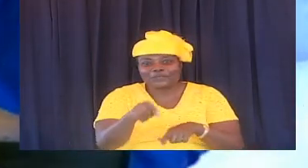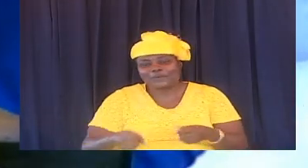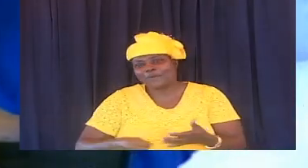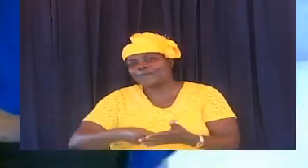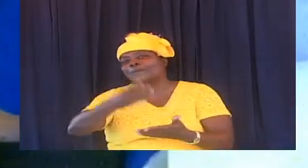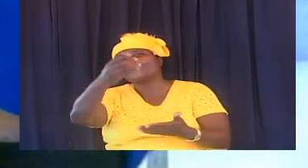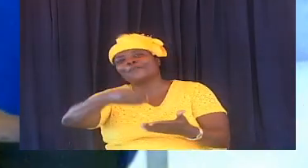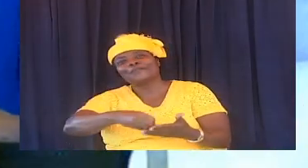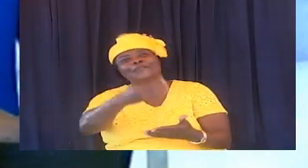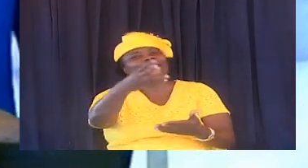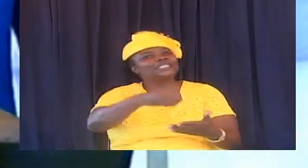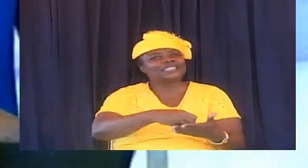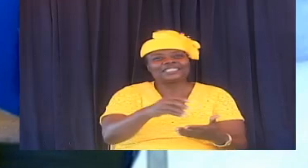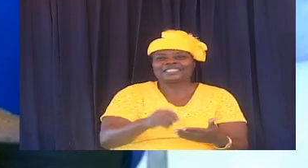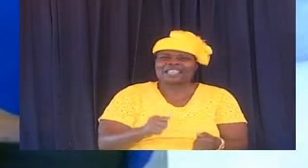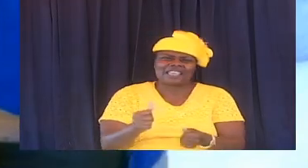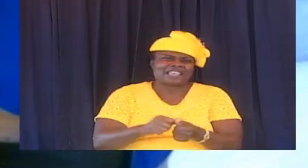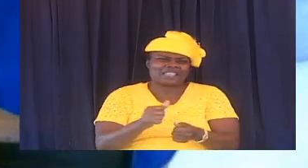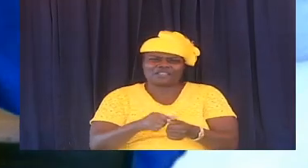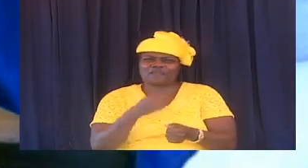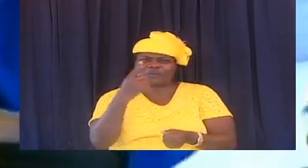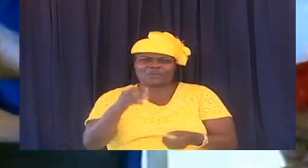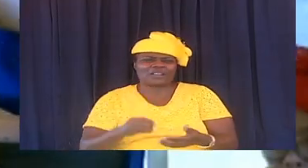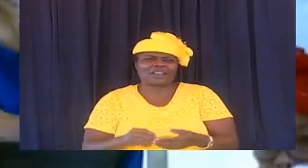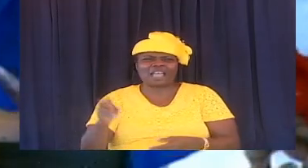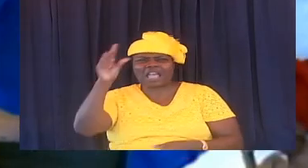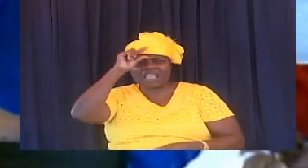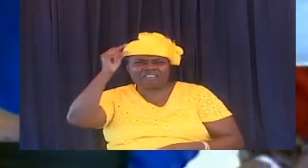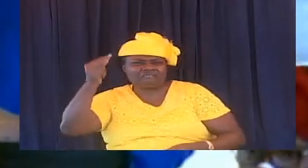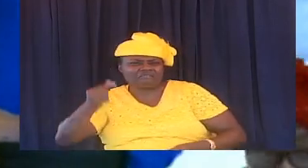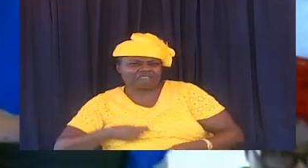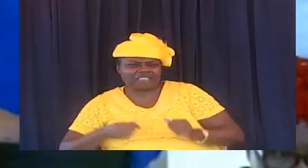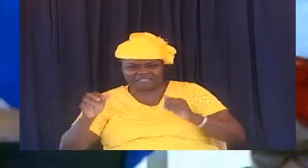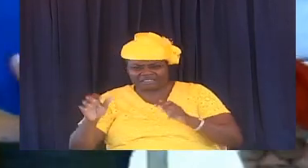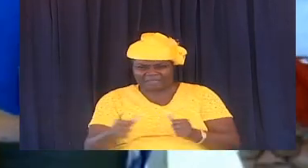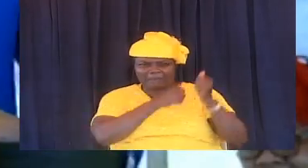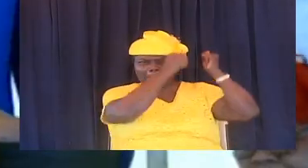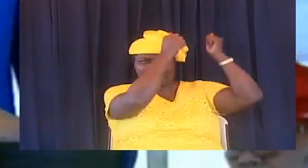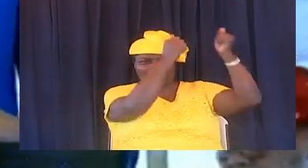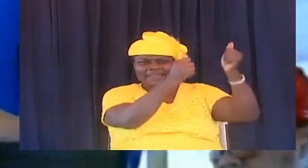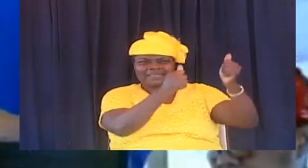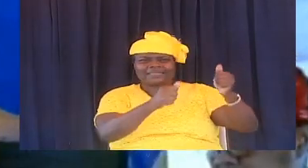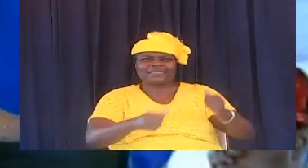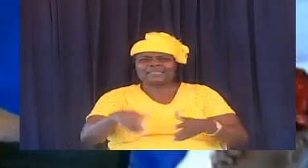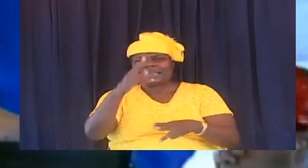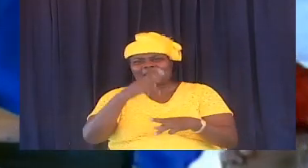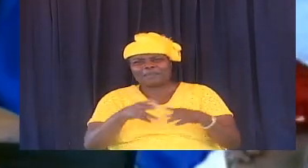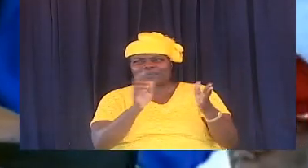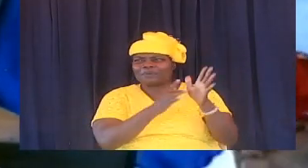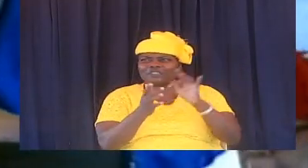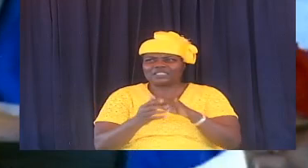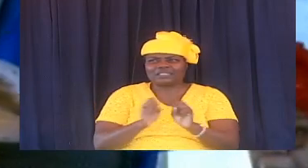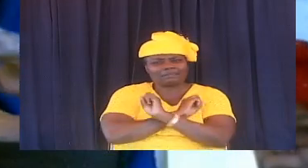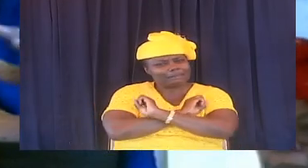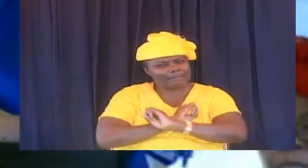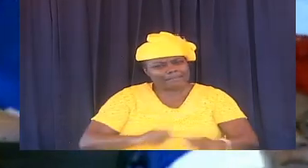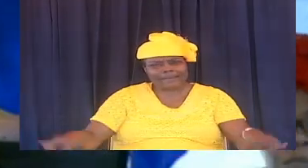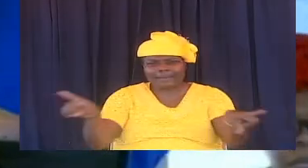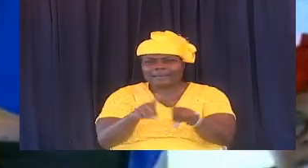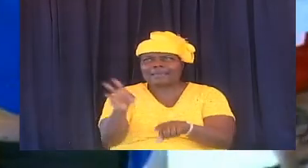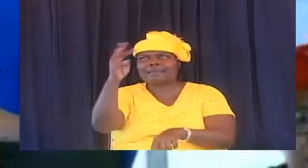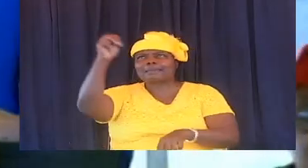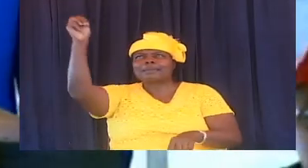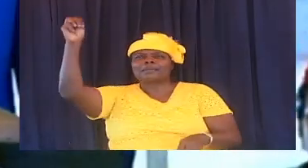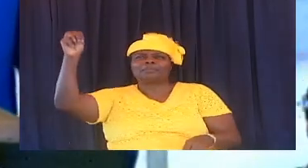take the time to just greet everyone. In the mighty name of Jesus, there is none like him. All the saints across